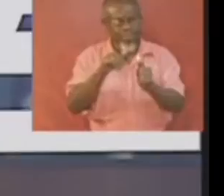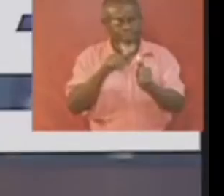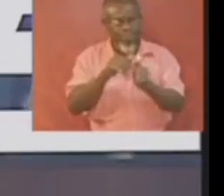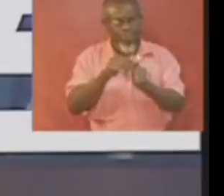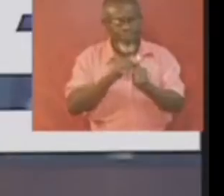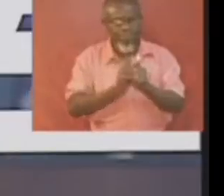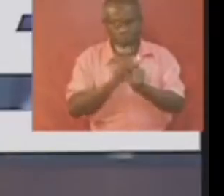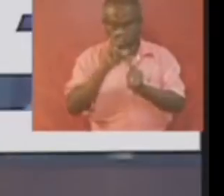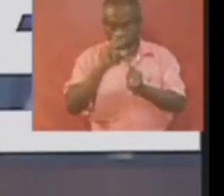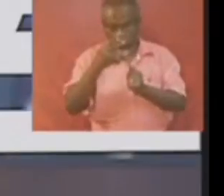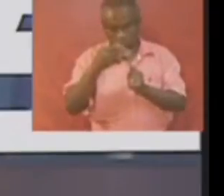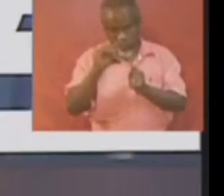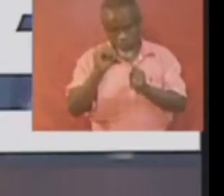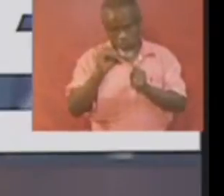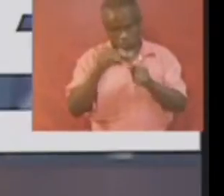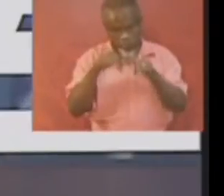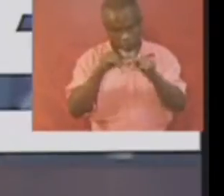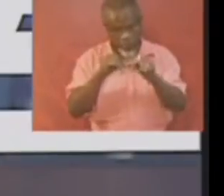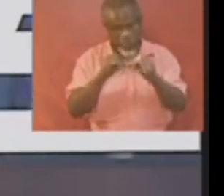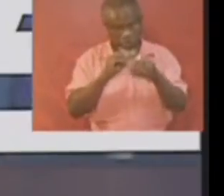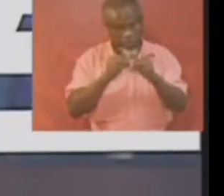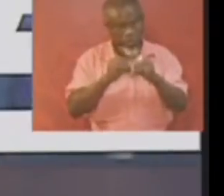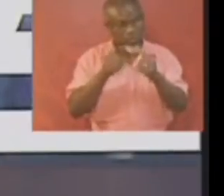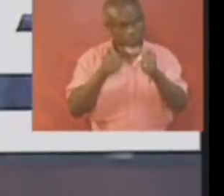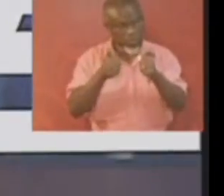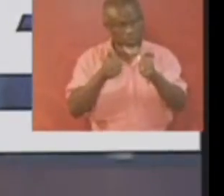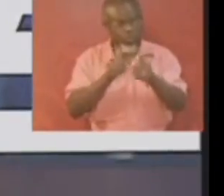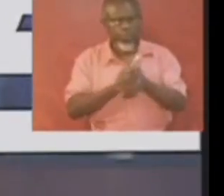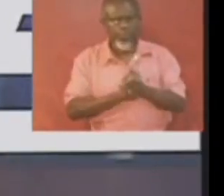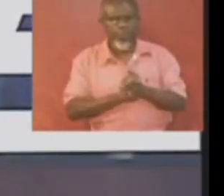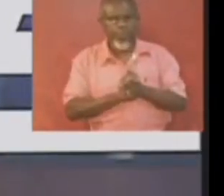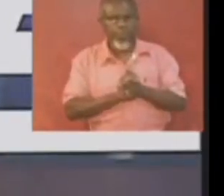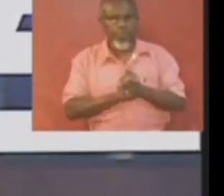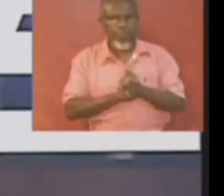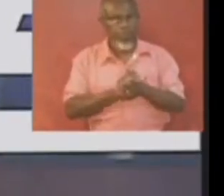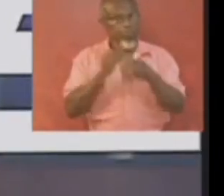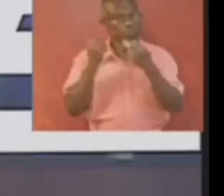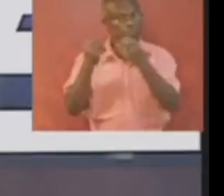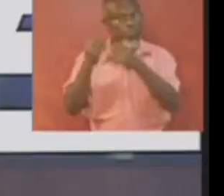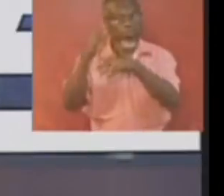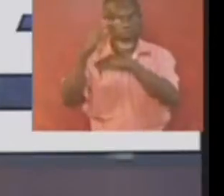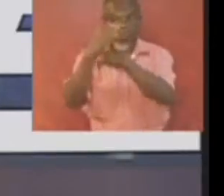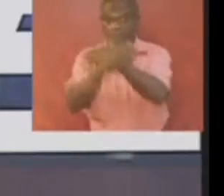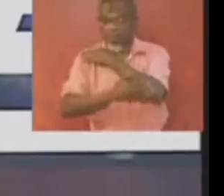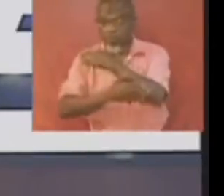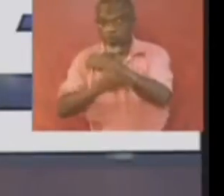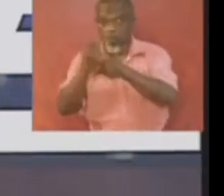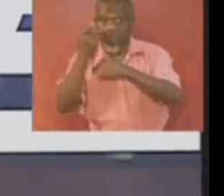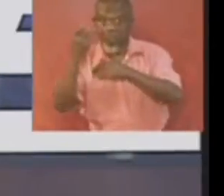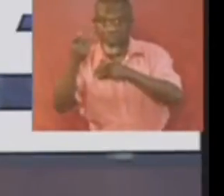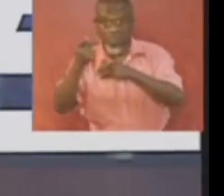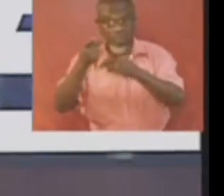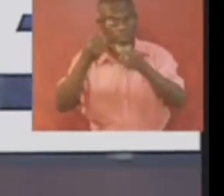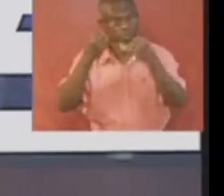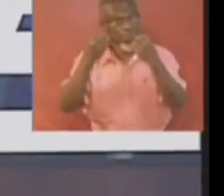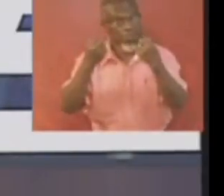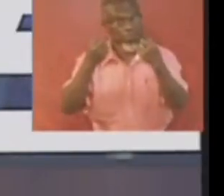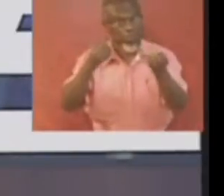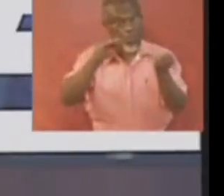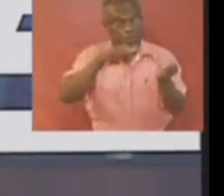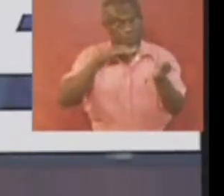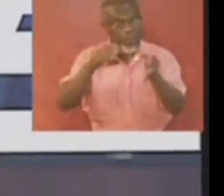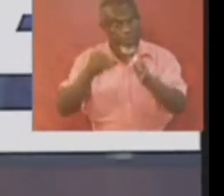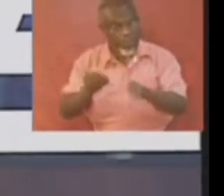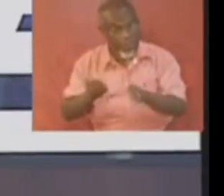Sadly, in many countries worldwide, there have now been many documented deaths in the